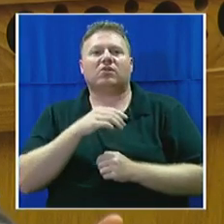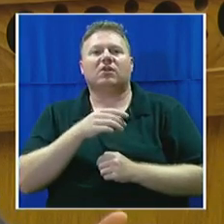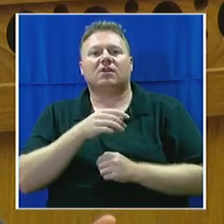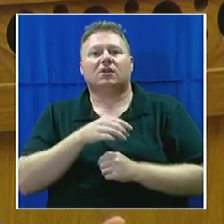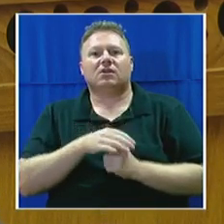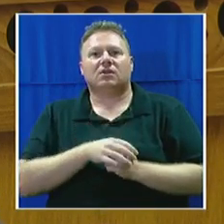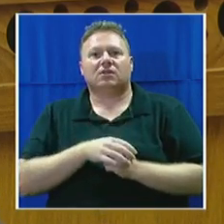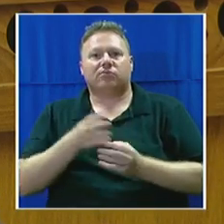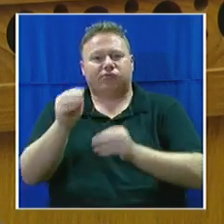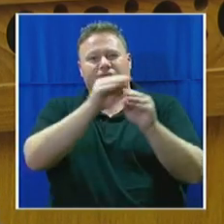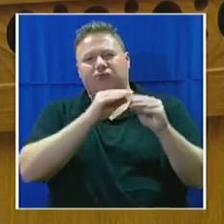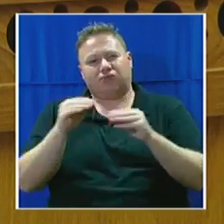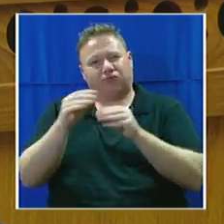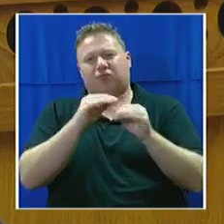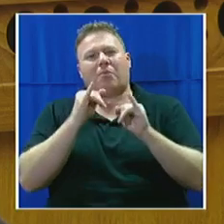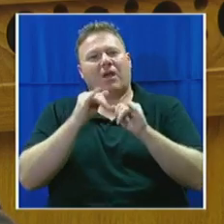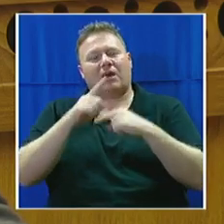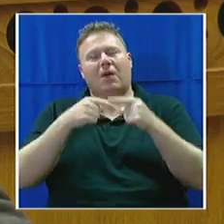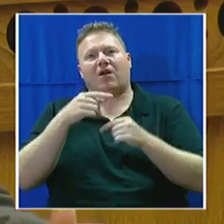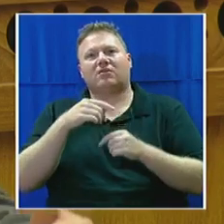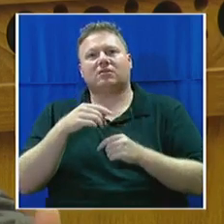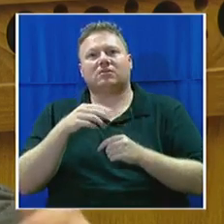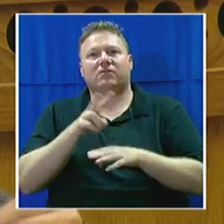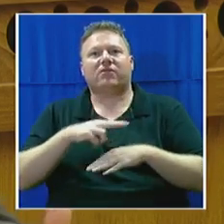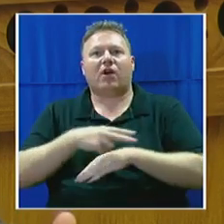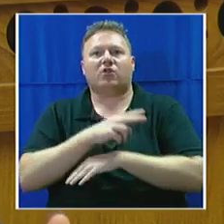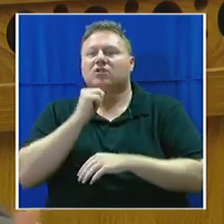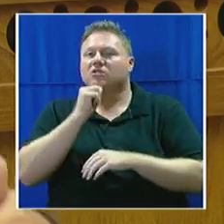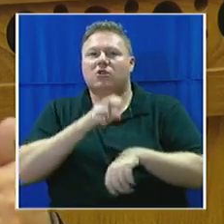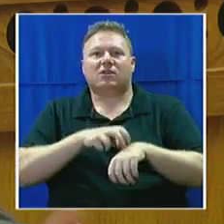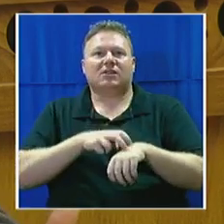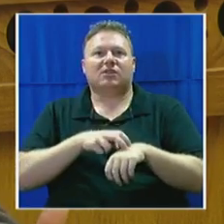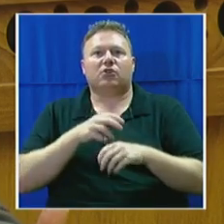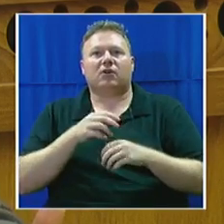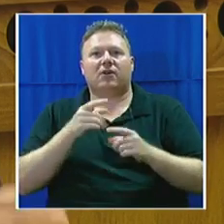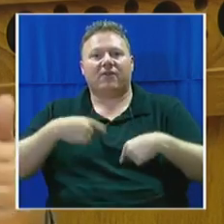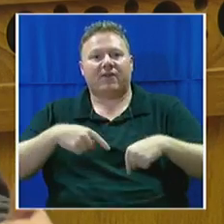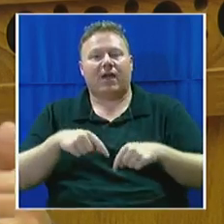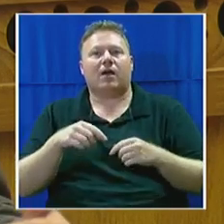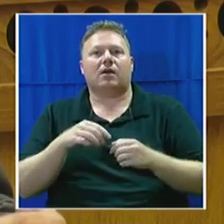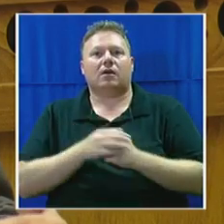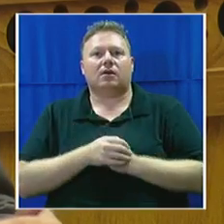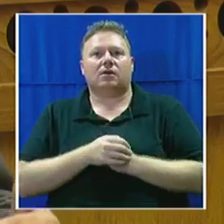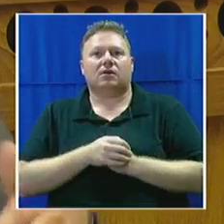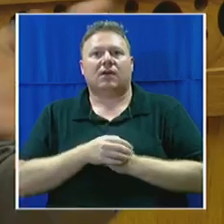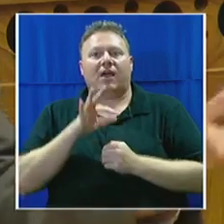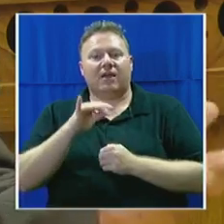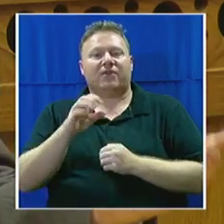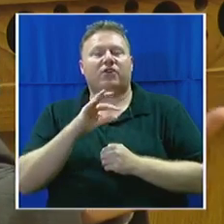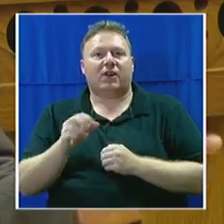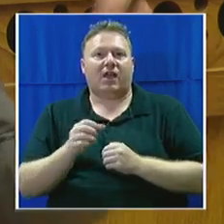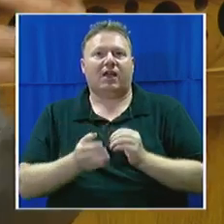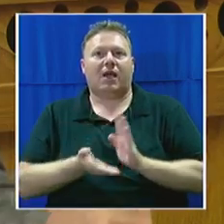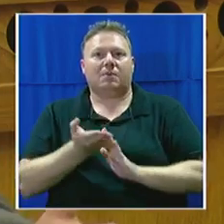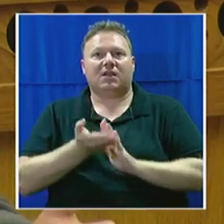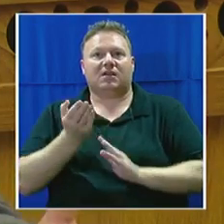spread around about the virus, creating unnecessary fear and panic. And we would support measures of daily updates. If ESCOM can